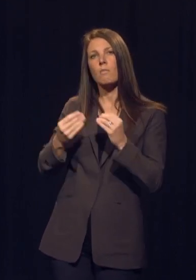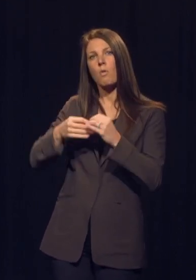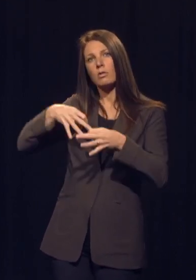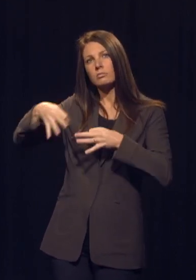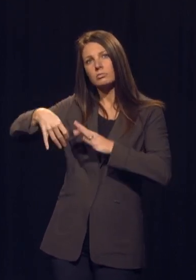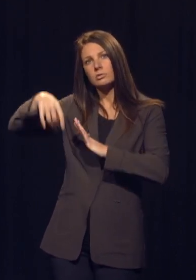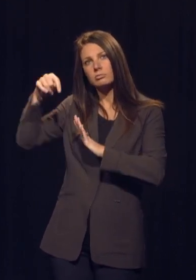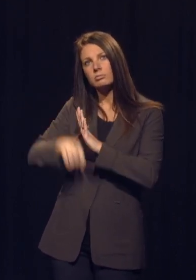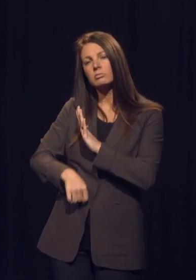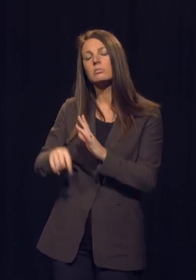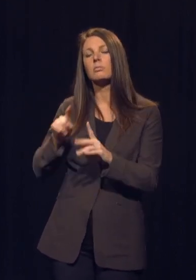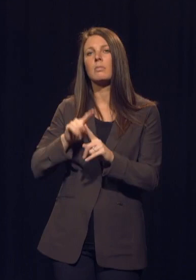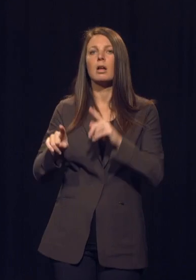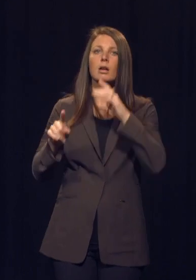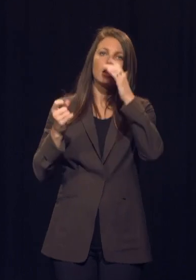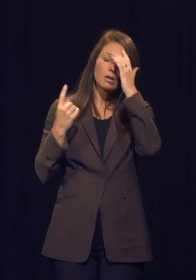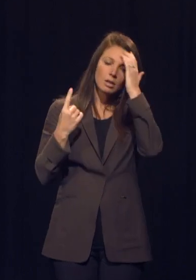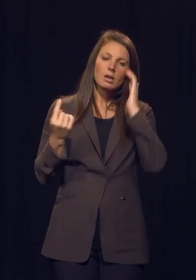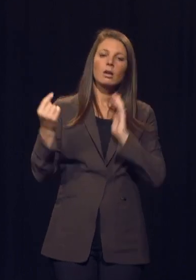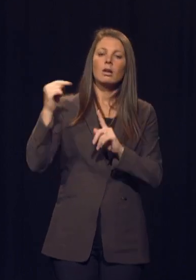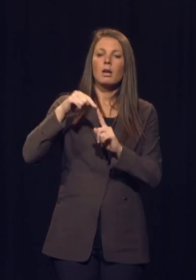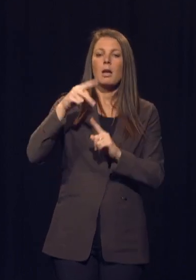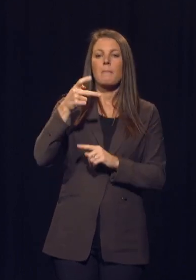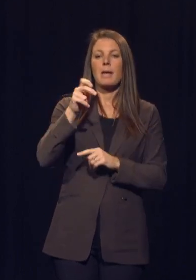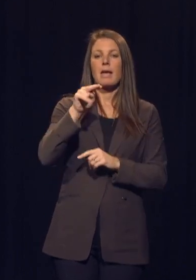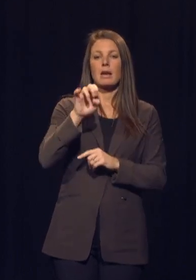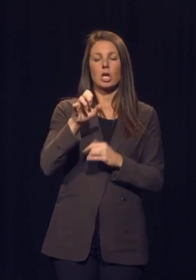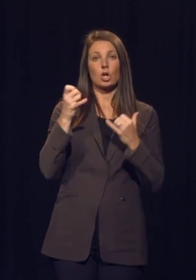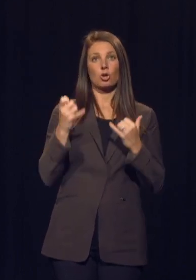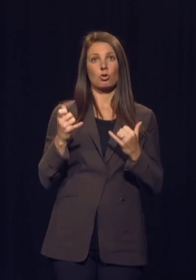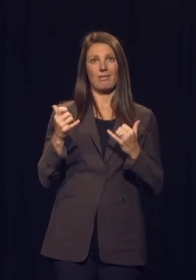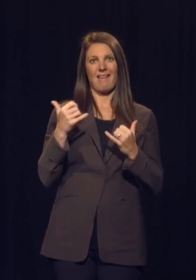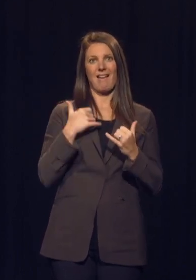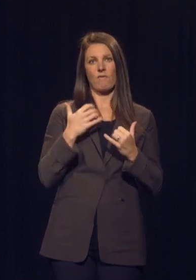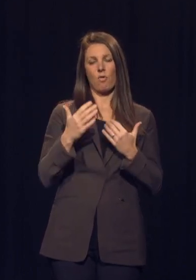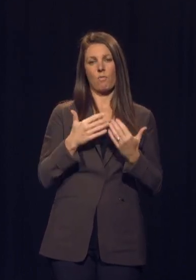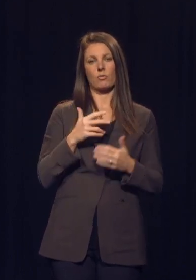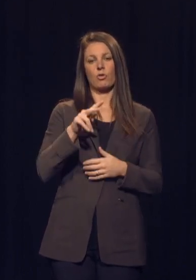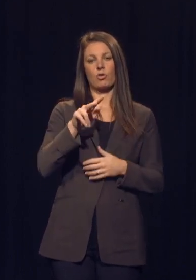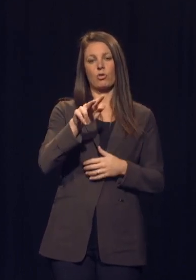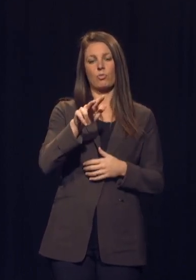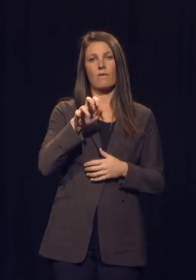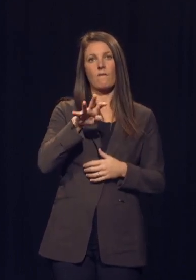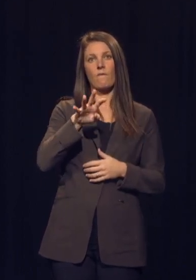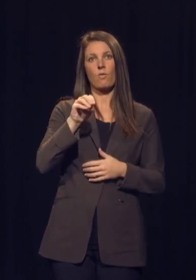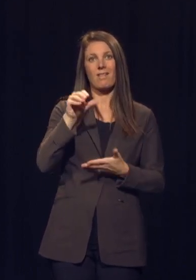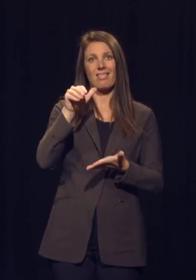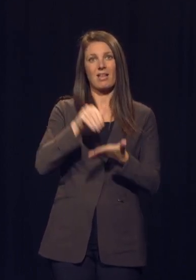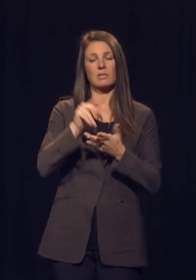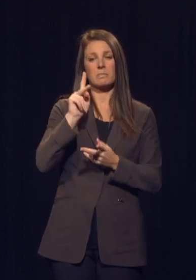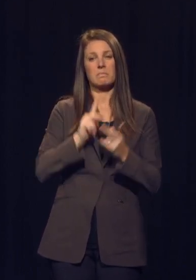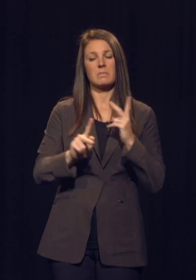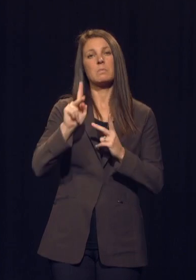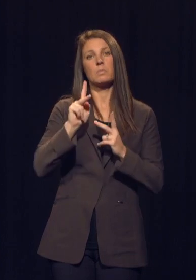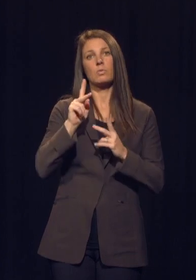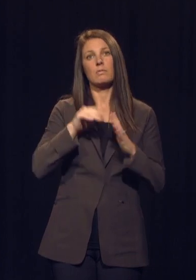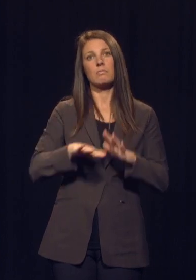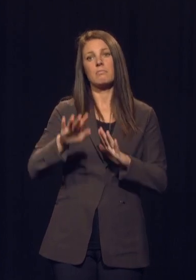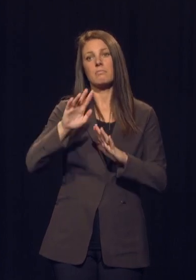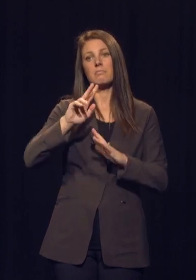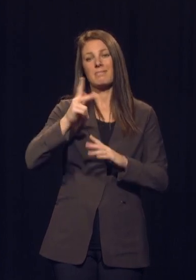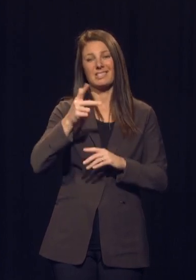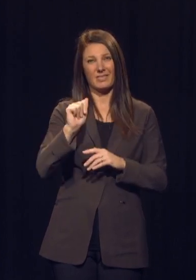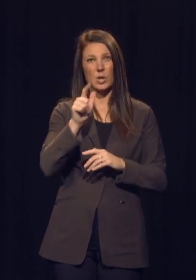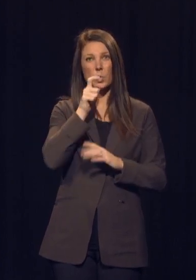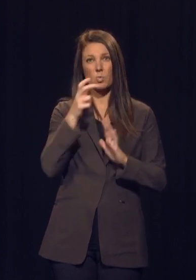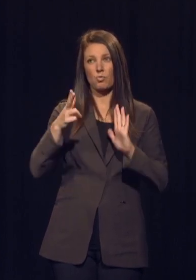moment. But back to Pennie, there's currently nearly 340,000 Pennsylvanians enrolled in coverage through Pennie,